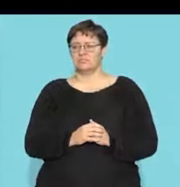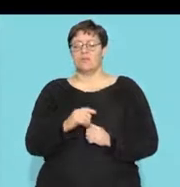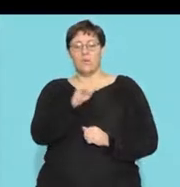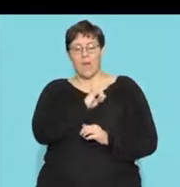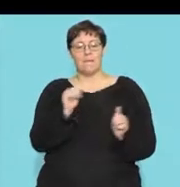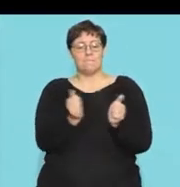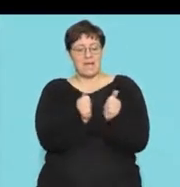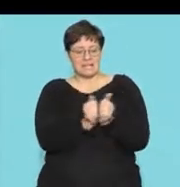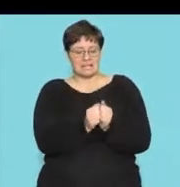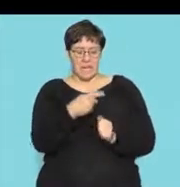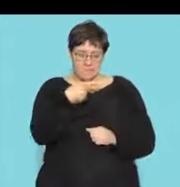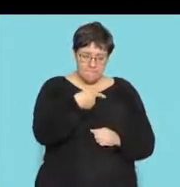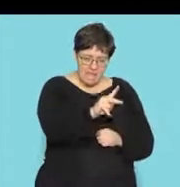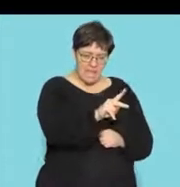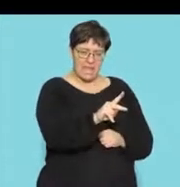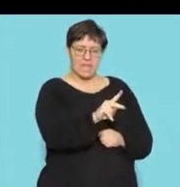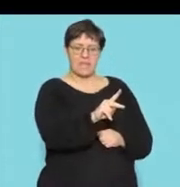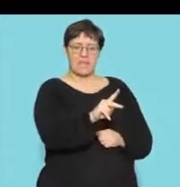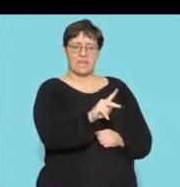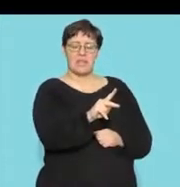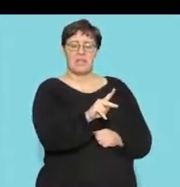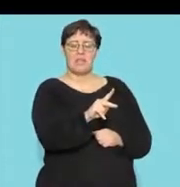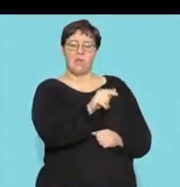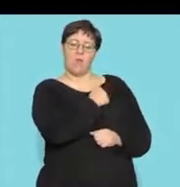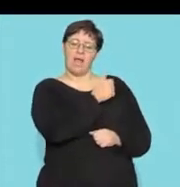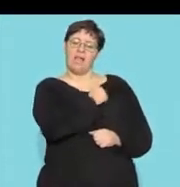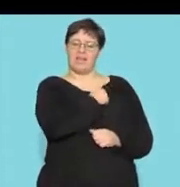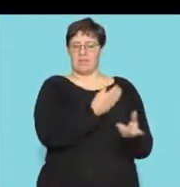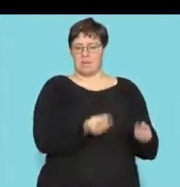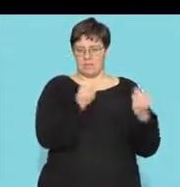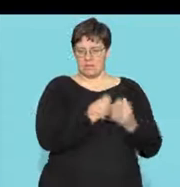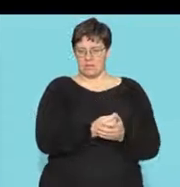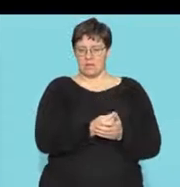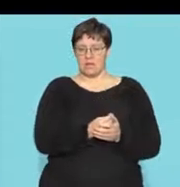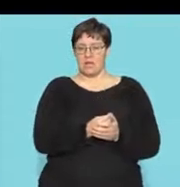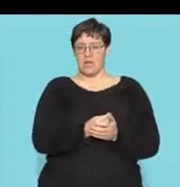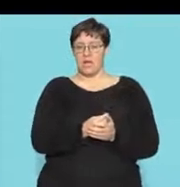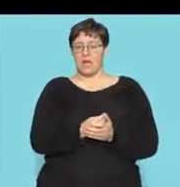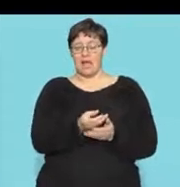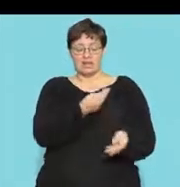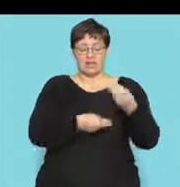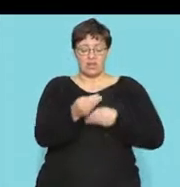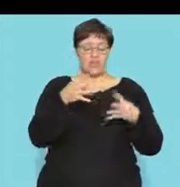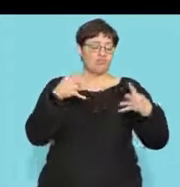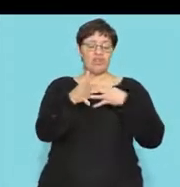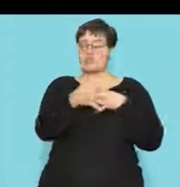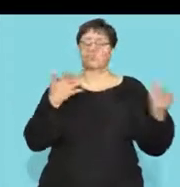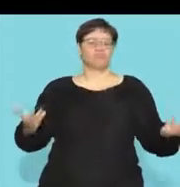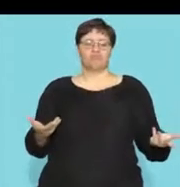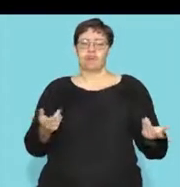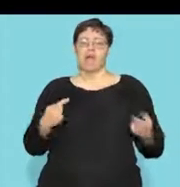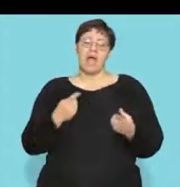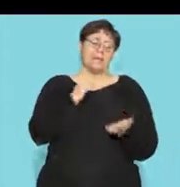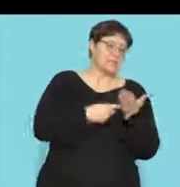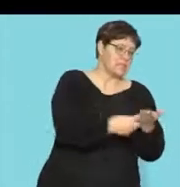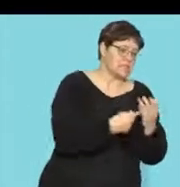be paying tax on this perk. The transaction was not transparent. No discussion or disclosure on